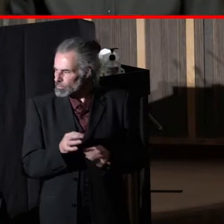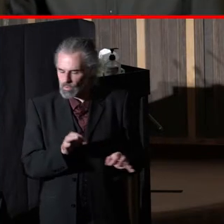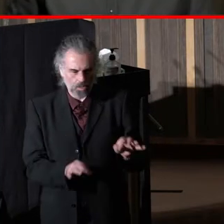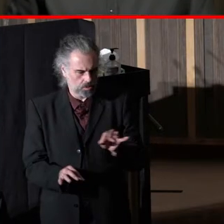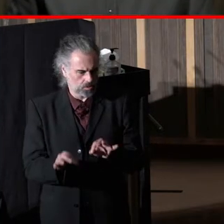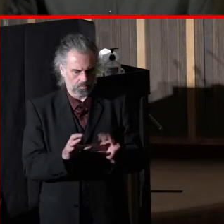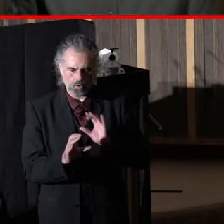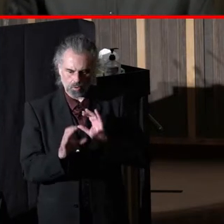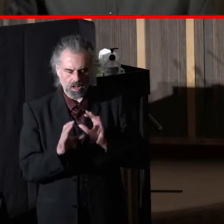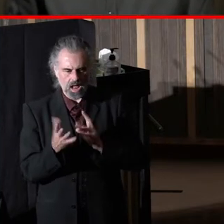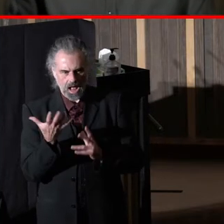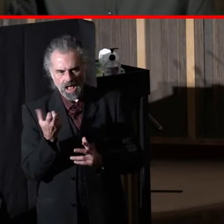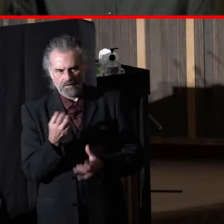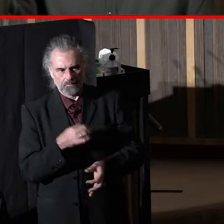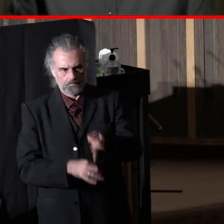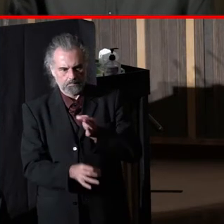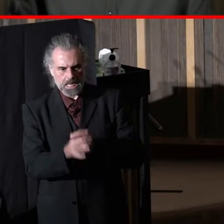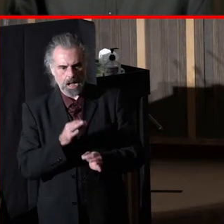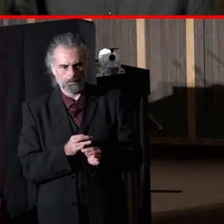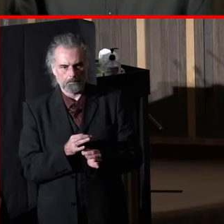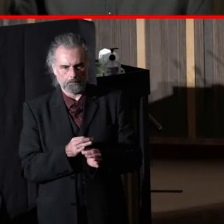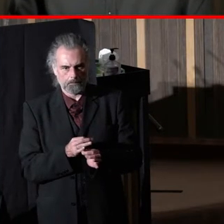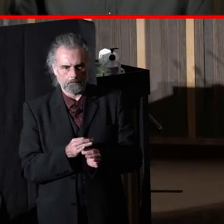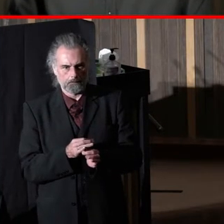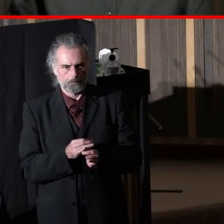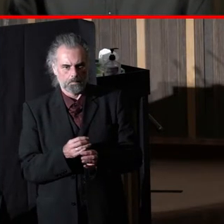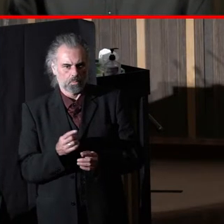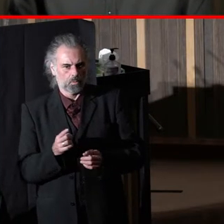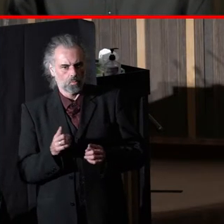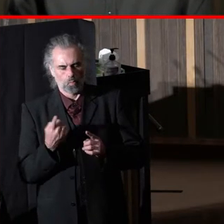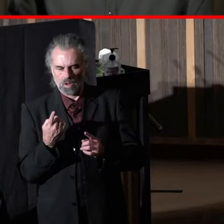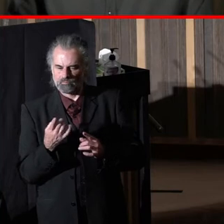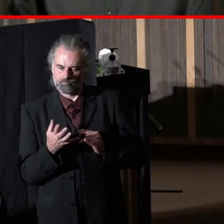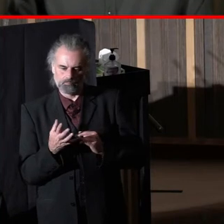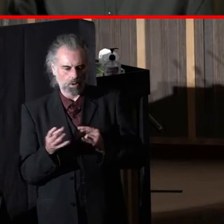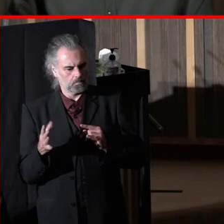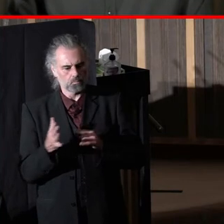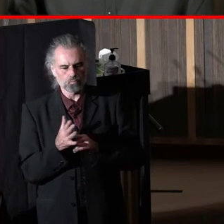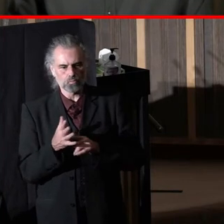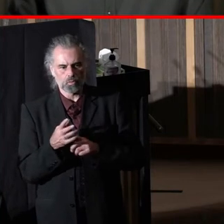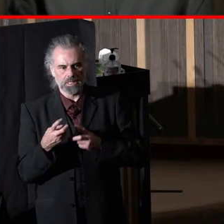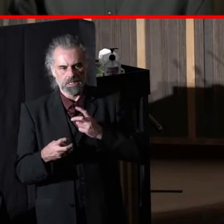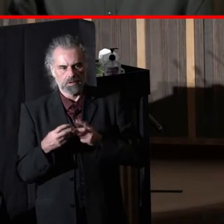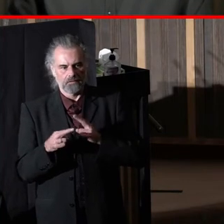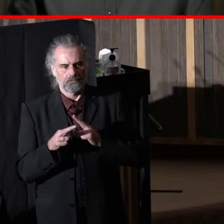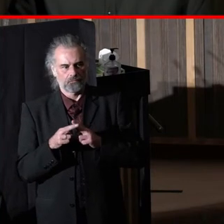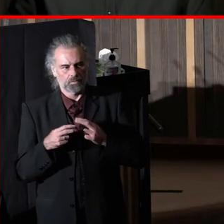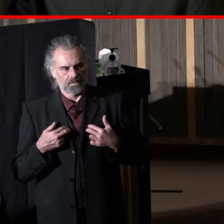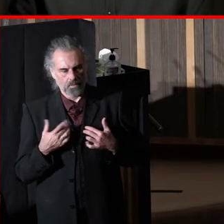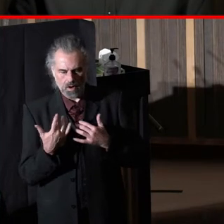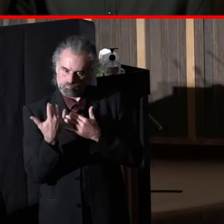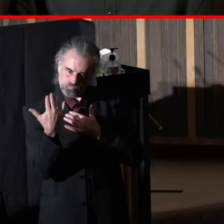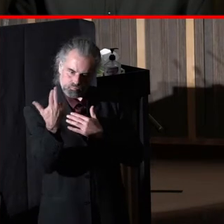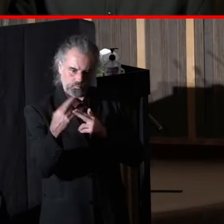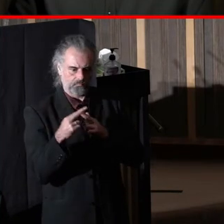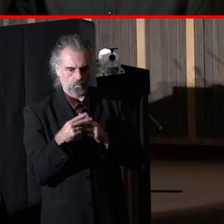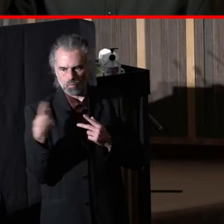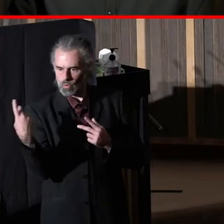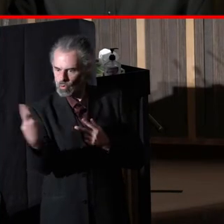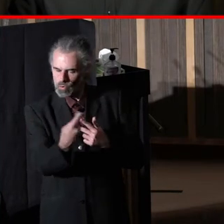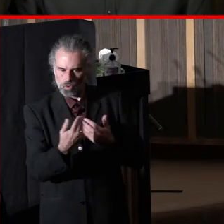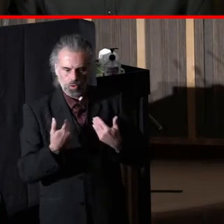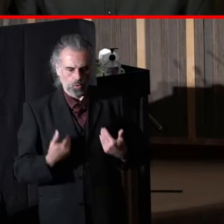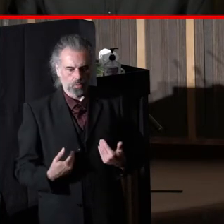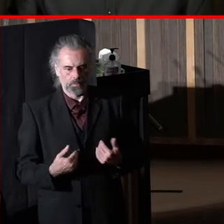Science communication has become one of the critical issues for the survival of our species, really. I